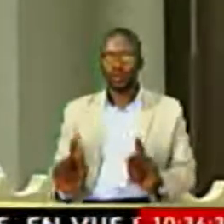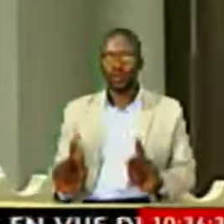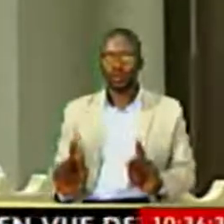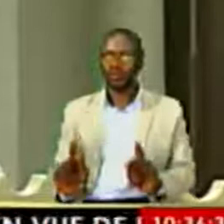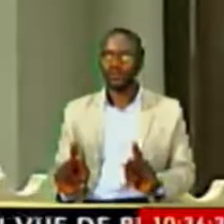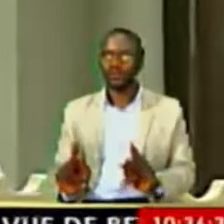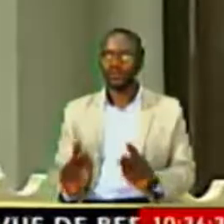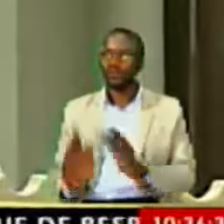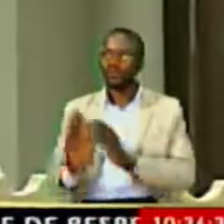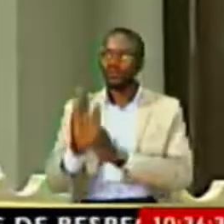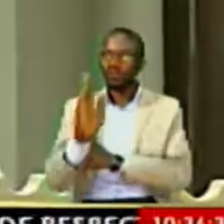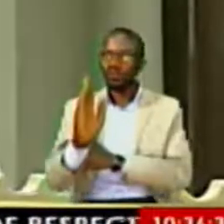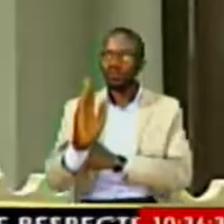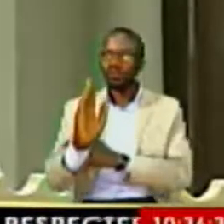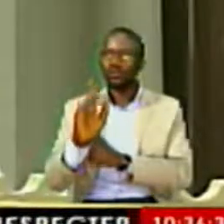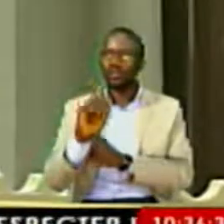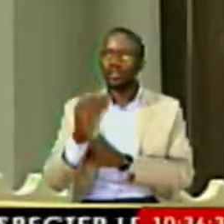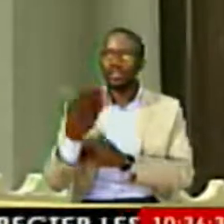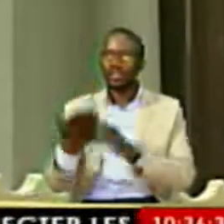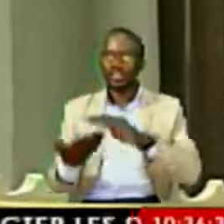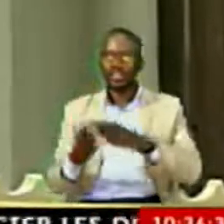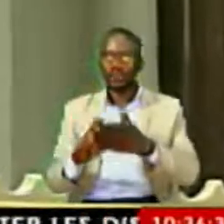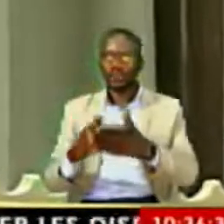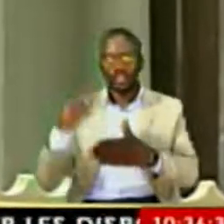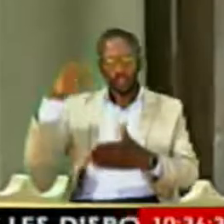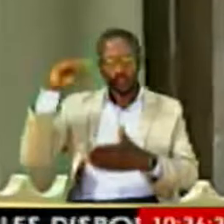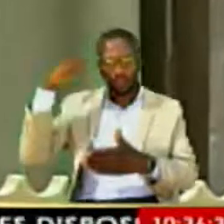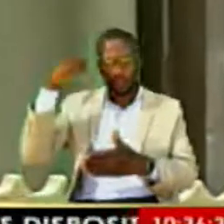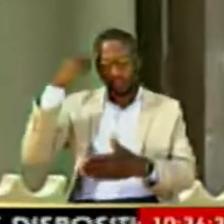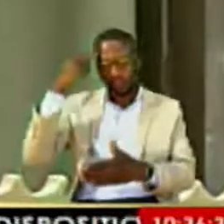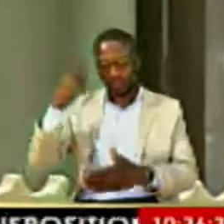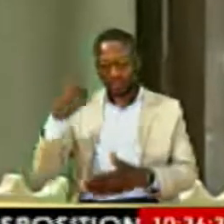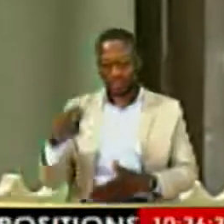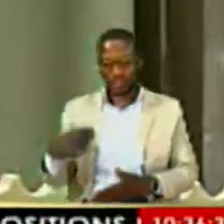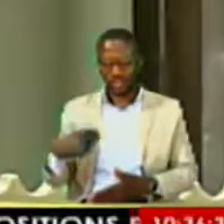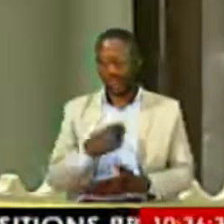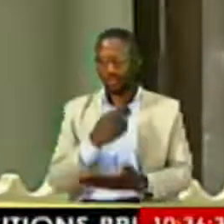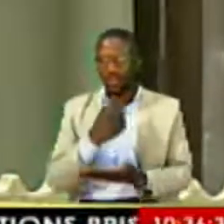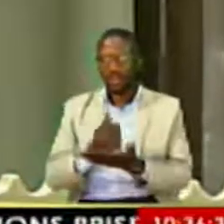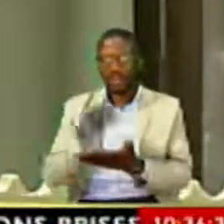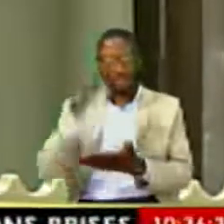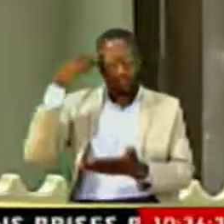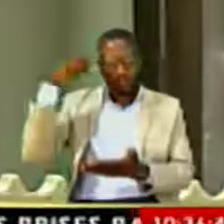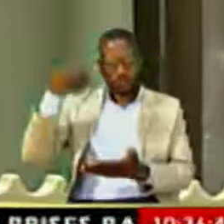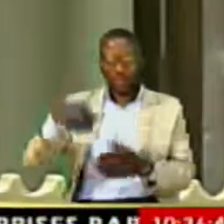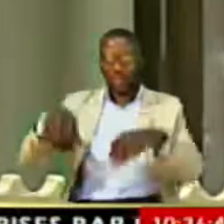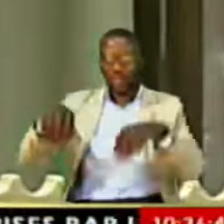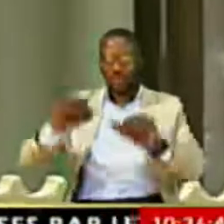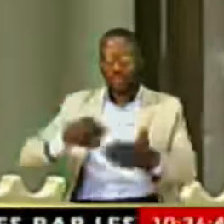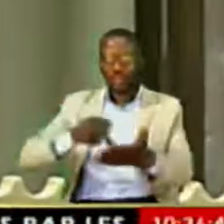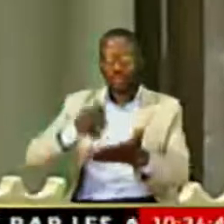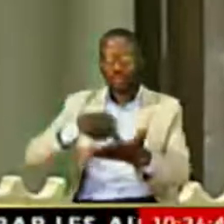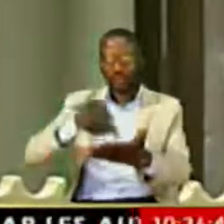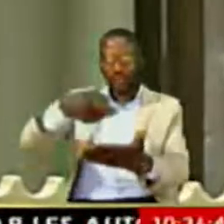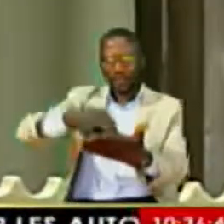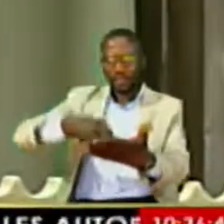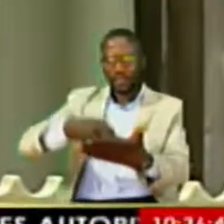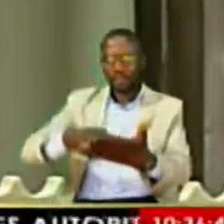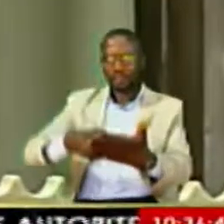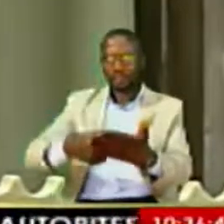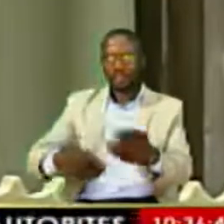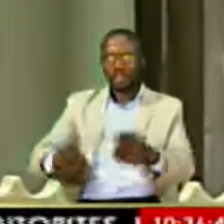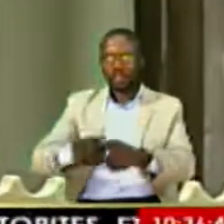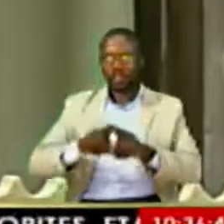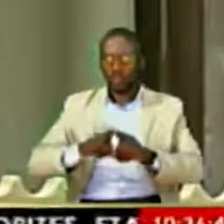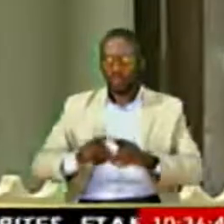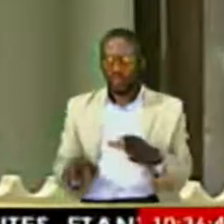de nous. God became one of us. Amen. Amen. Pour qu'il puisse payer le prix. For him to pay the penalty. En tant qu'esprit, il pouvait